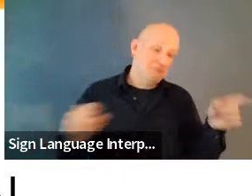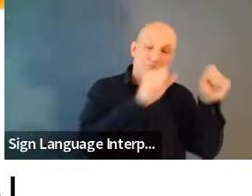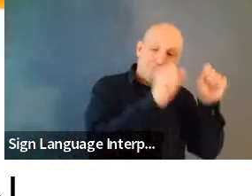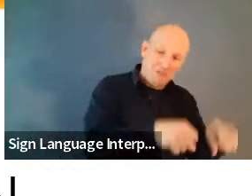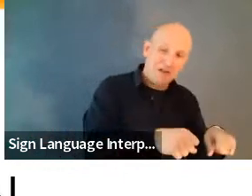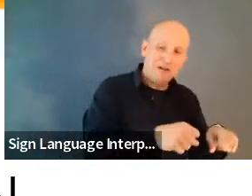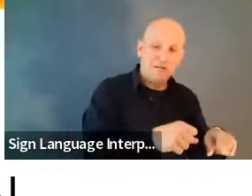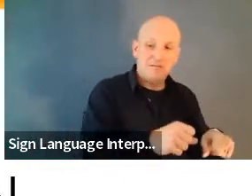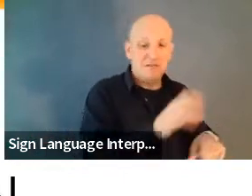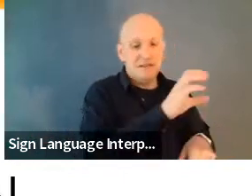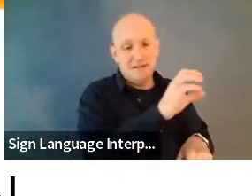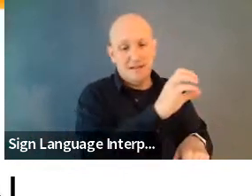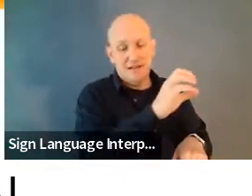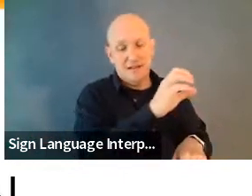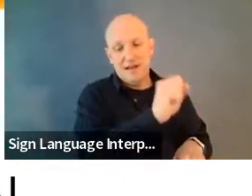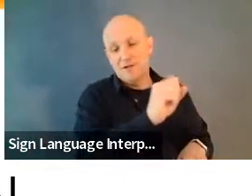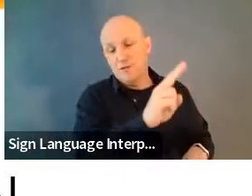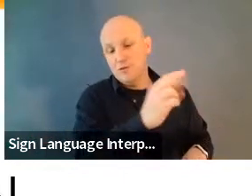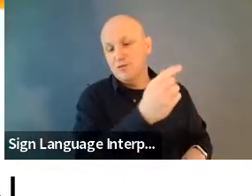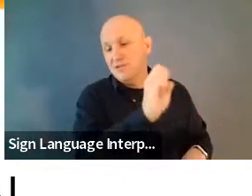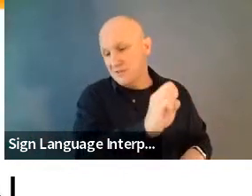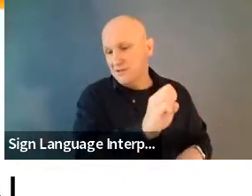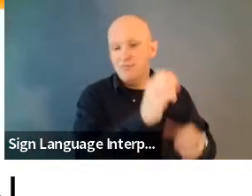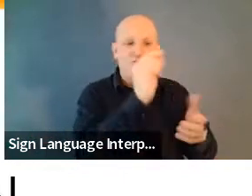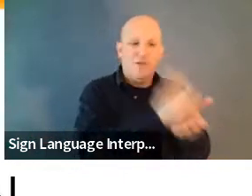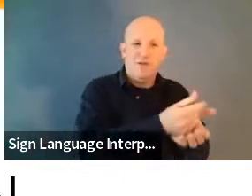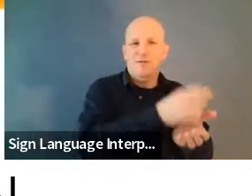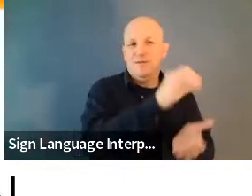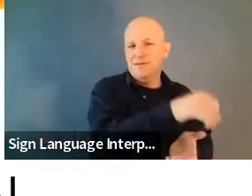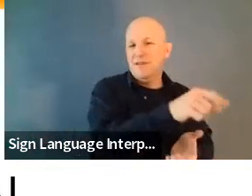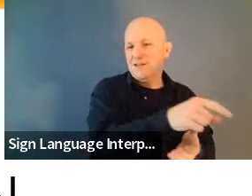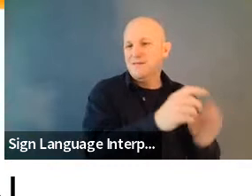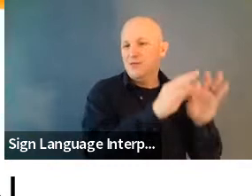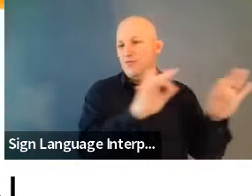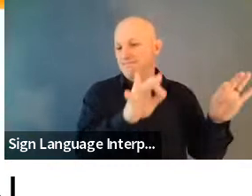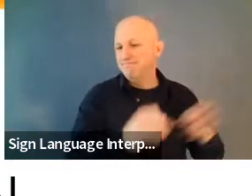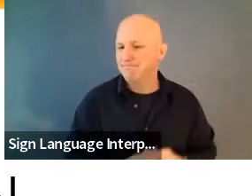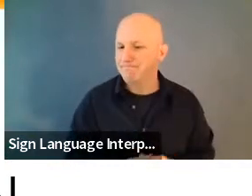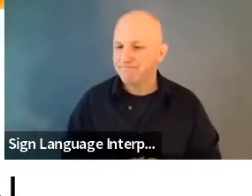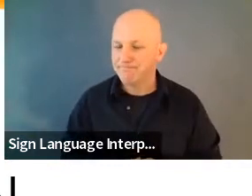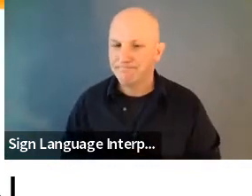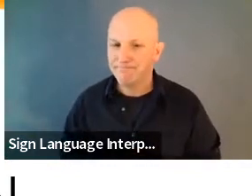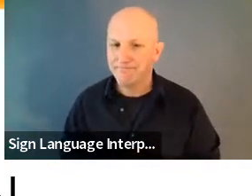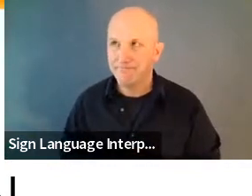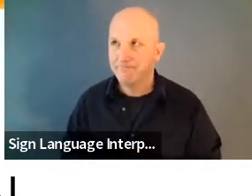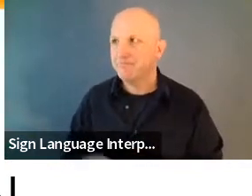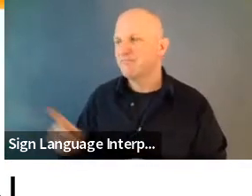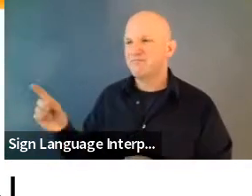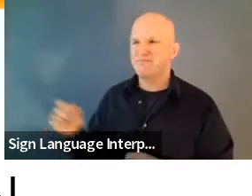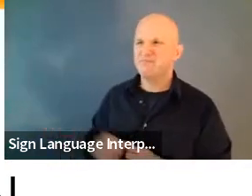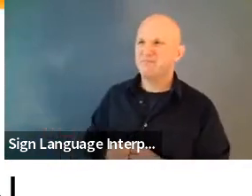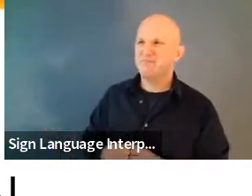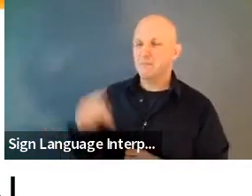choose to do the CSUGE pattern to graduate with that degree. Right. And the what was it? Oh, and the paralegal